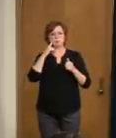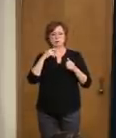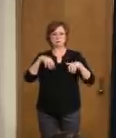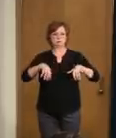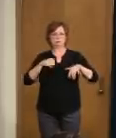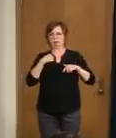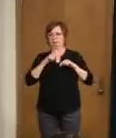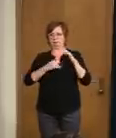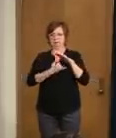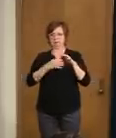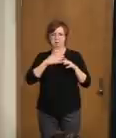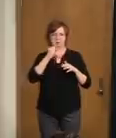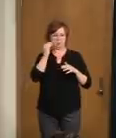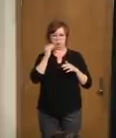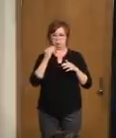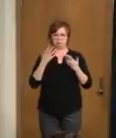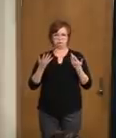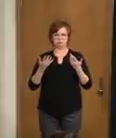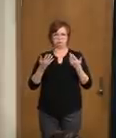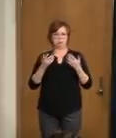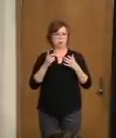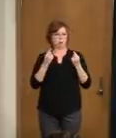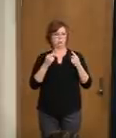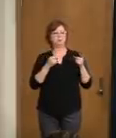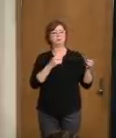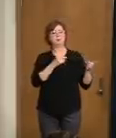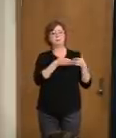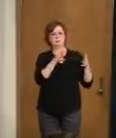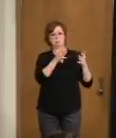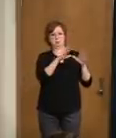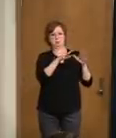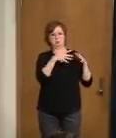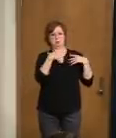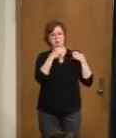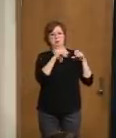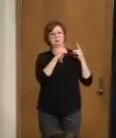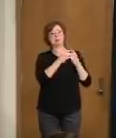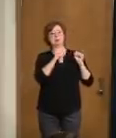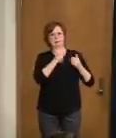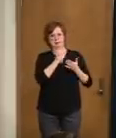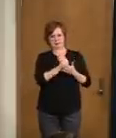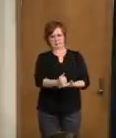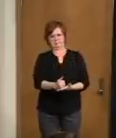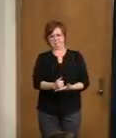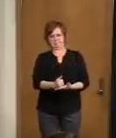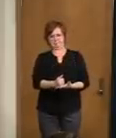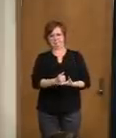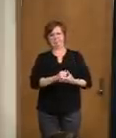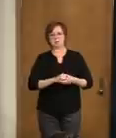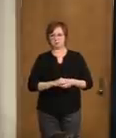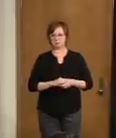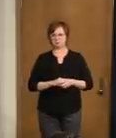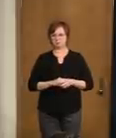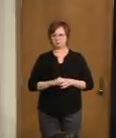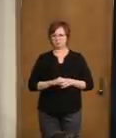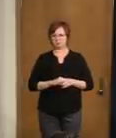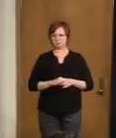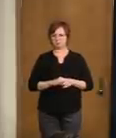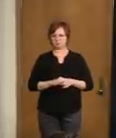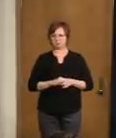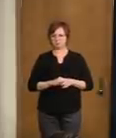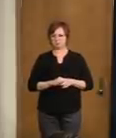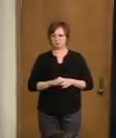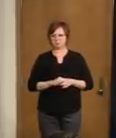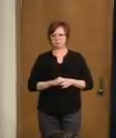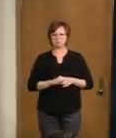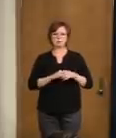This shows a bit of a detailed summary of, by the various geographic areas of our daily new cases,